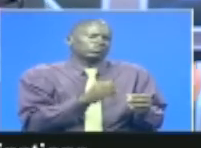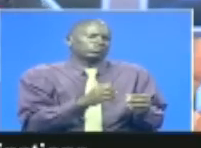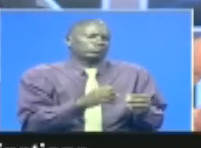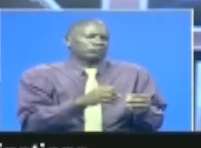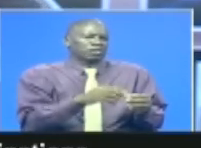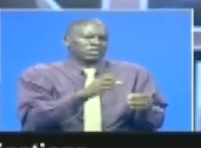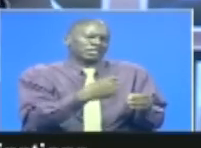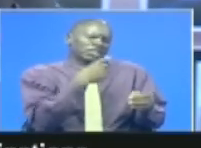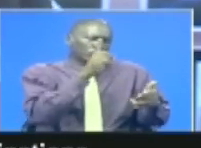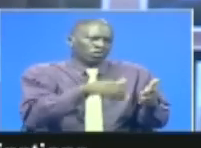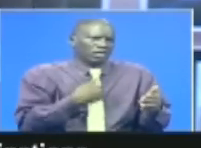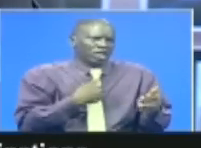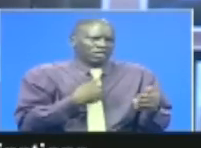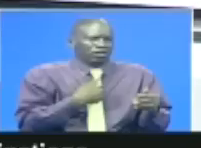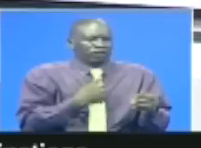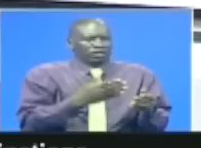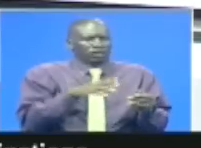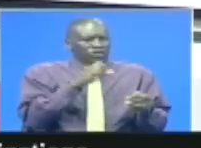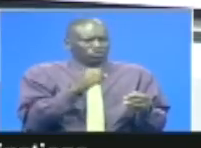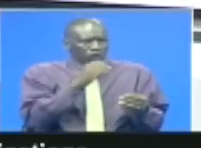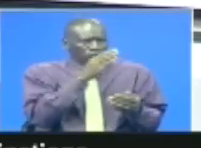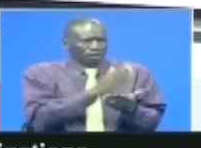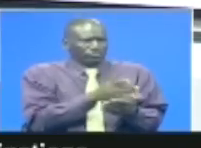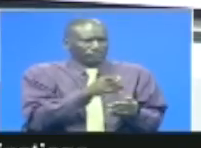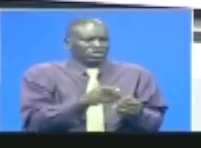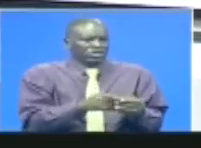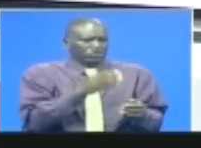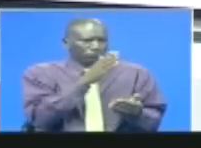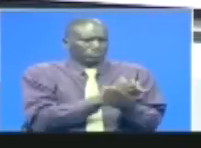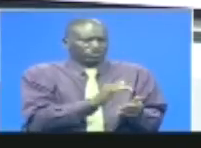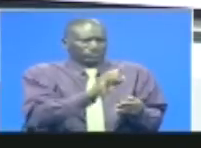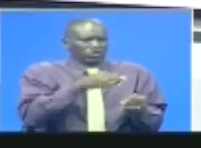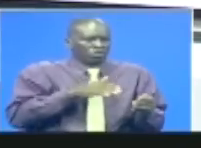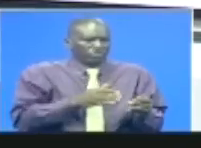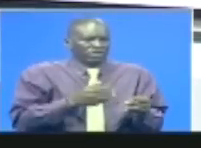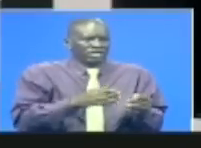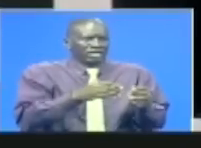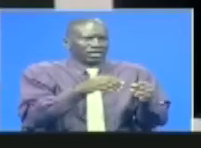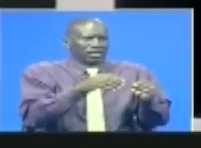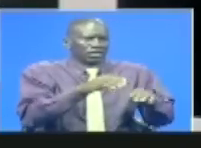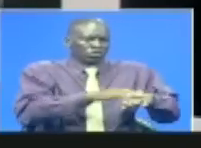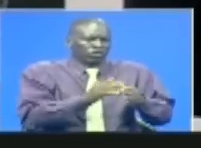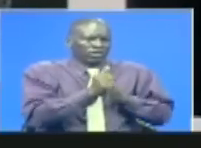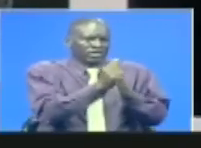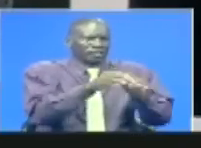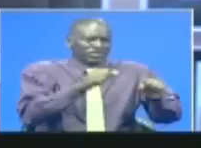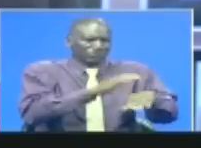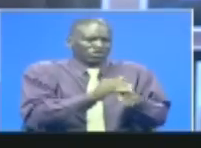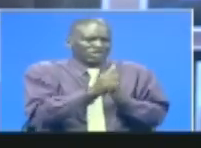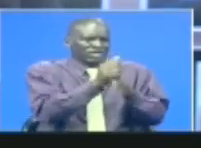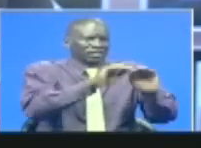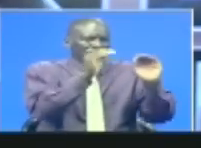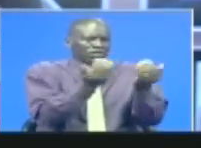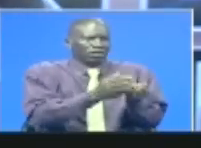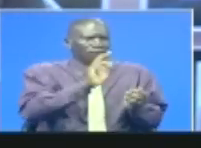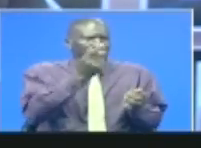she claims that's her opinion. So do you believe entitled to? Do you believe that single mothers are just as fit for leadership? They are very good leaders in the world, presidents